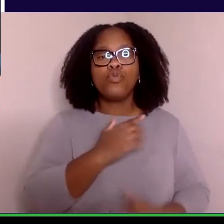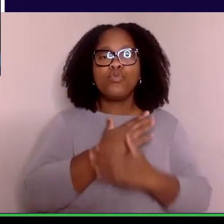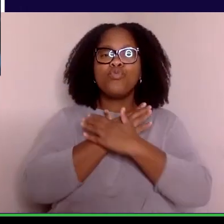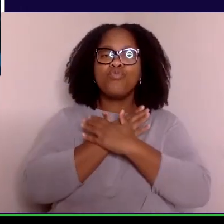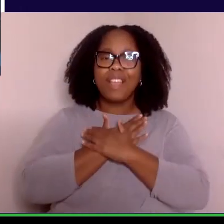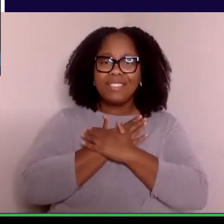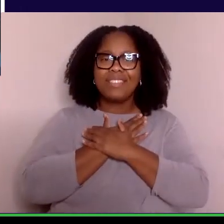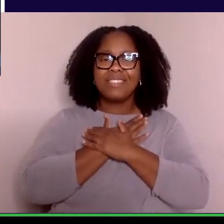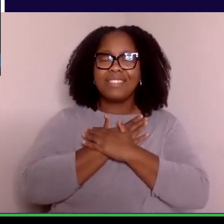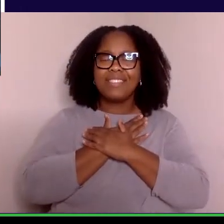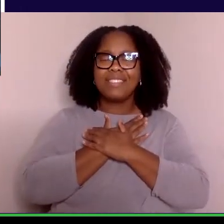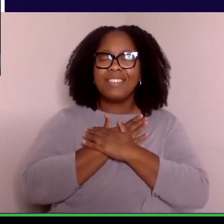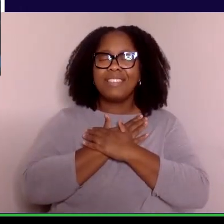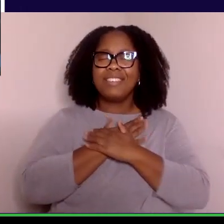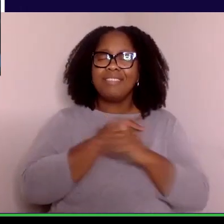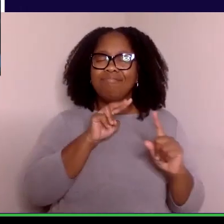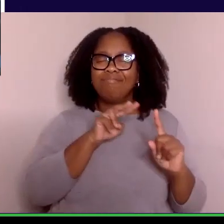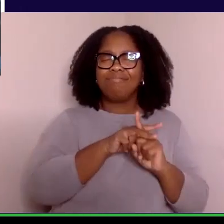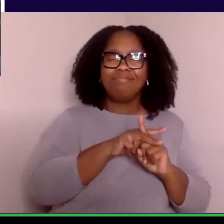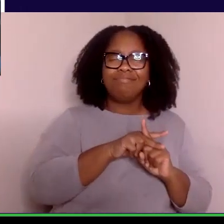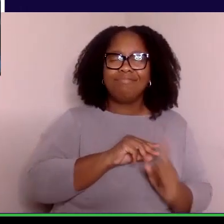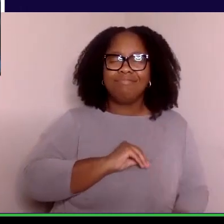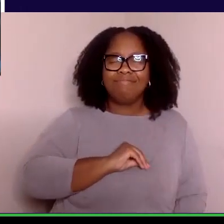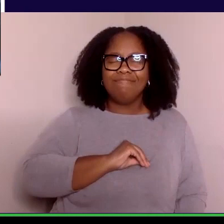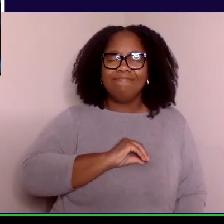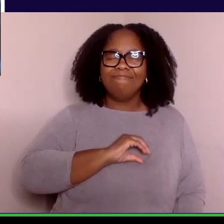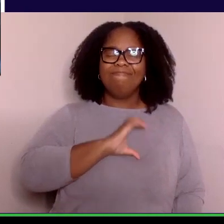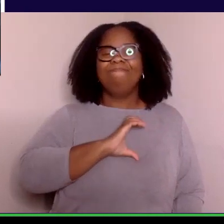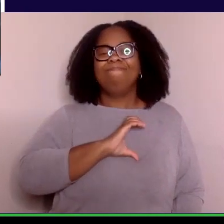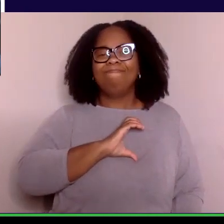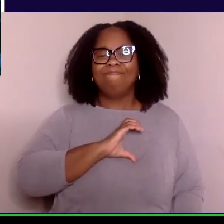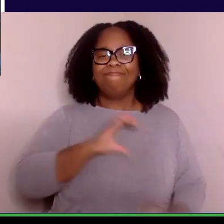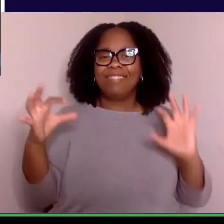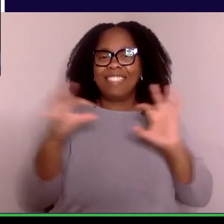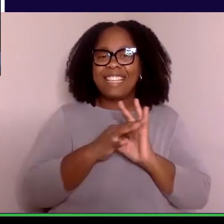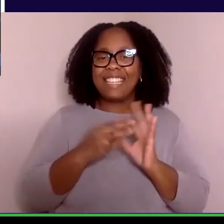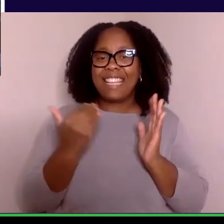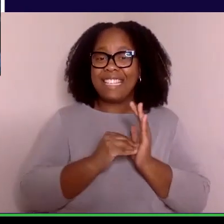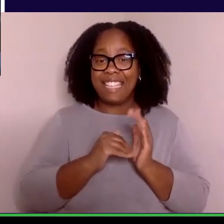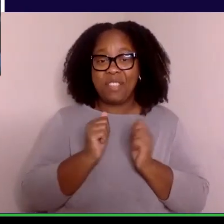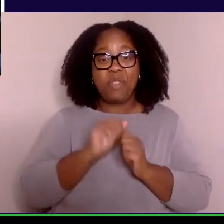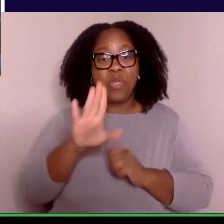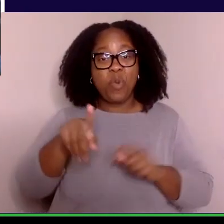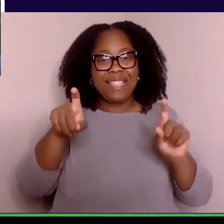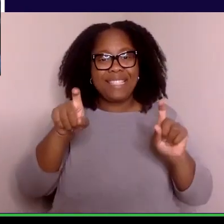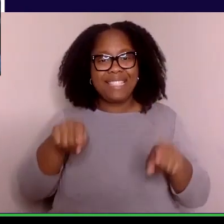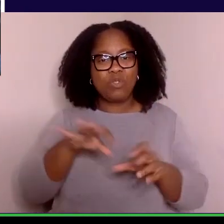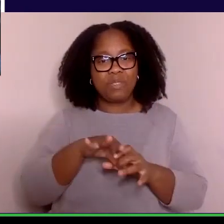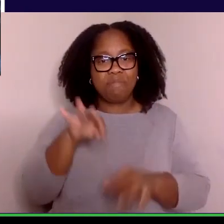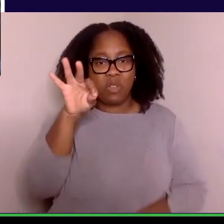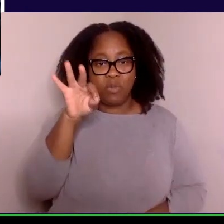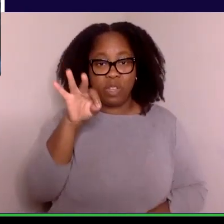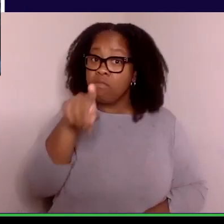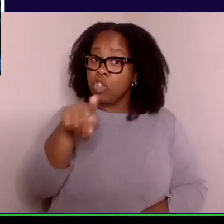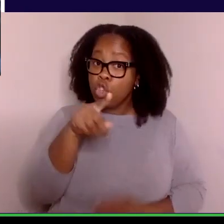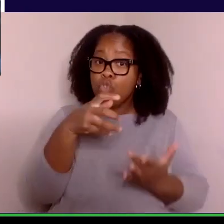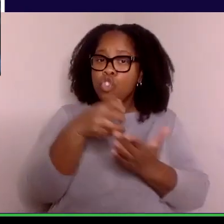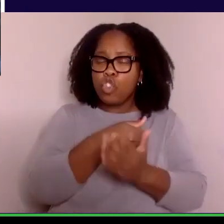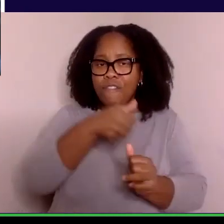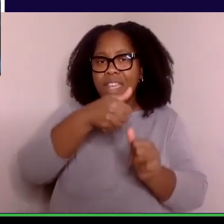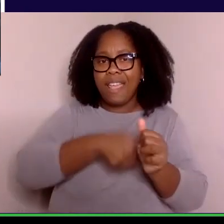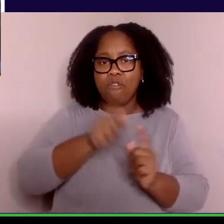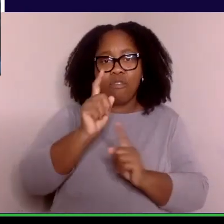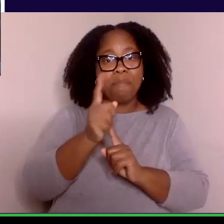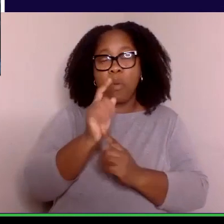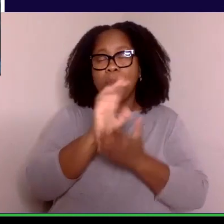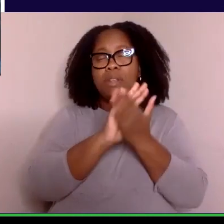recharge, and reconnect with your essential spirit. You deserve every moment of peace that you